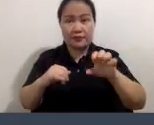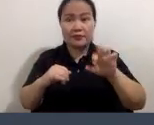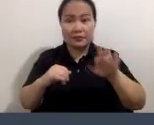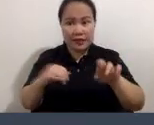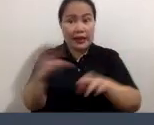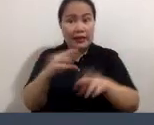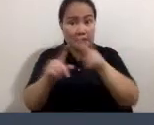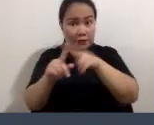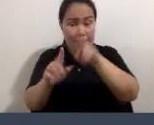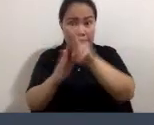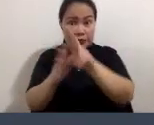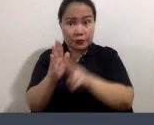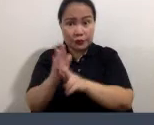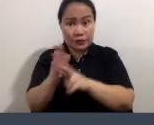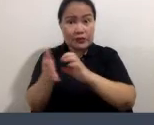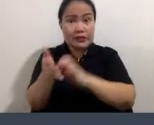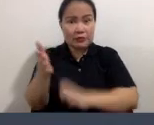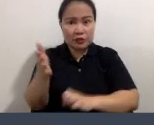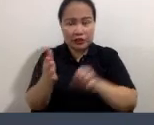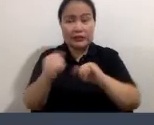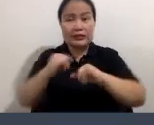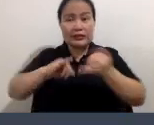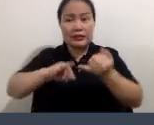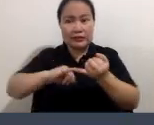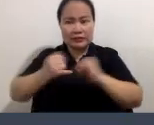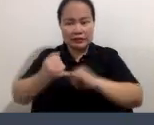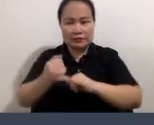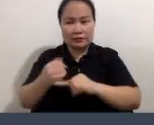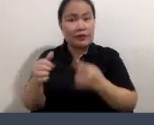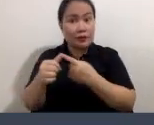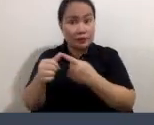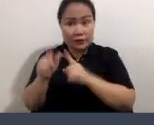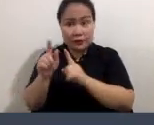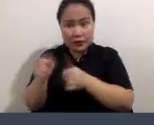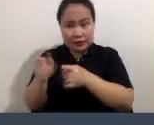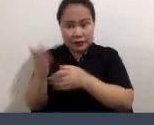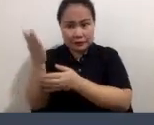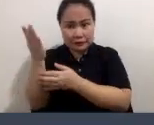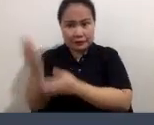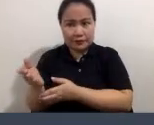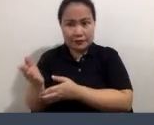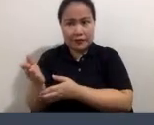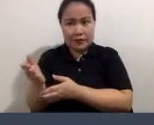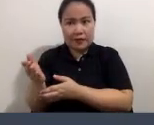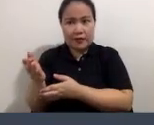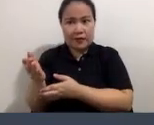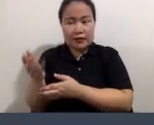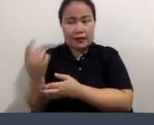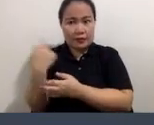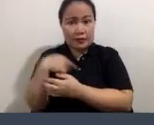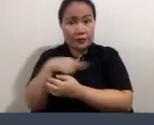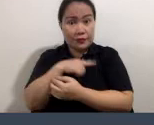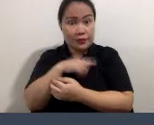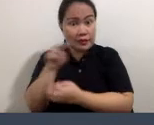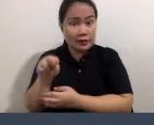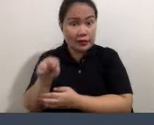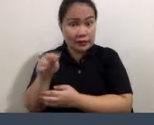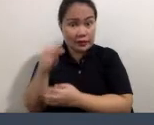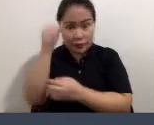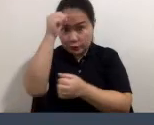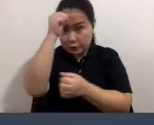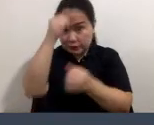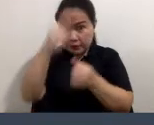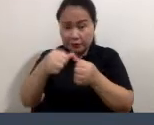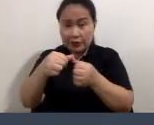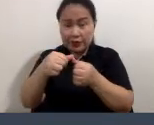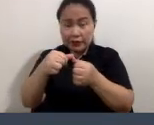rules in subtracting integers. So first, fill in the blank. So we need to recall the rules in